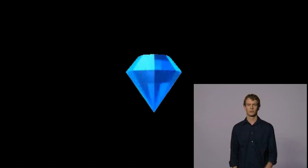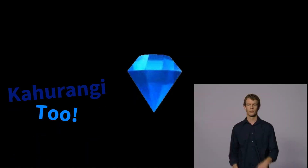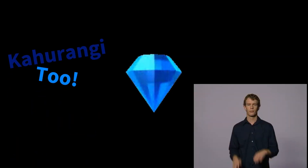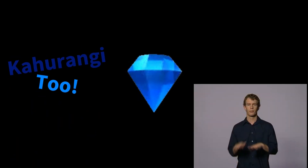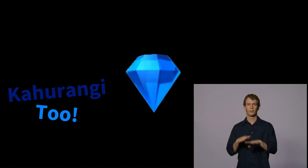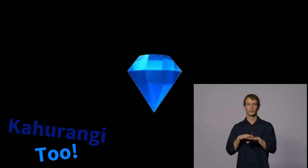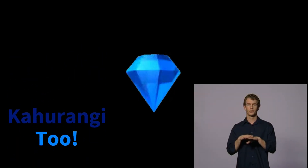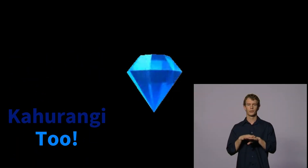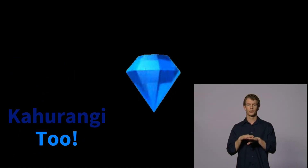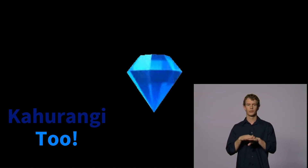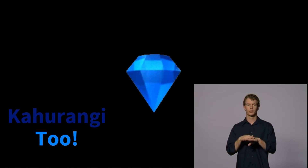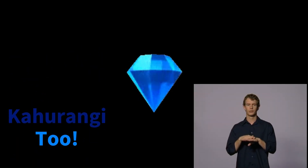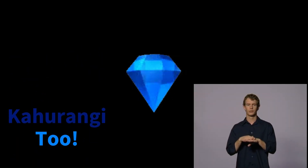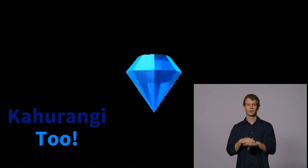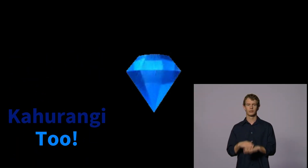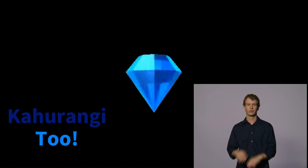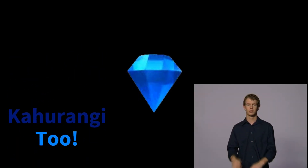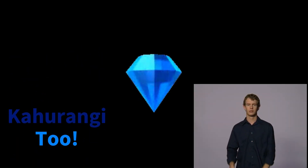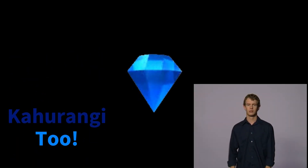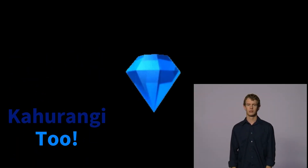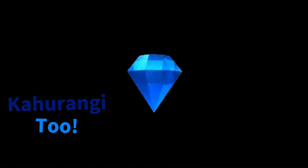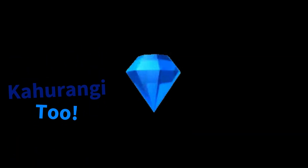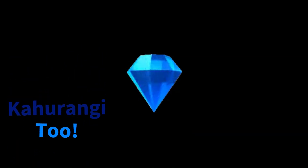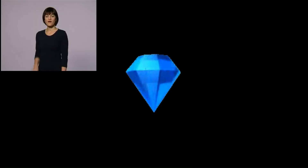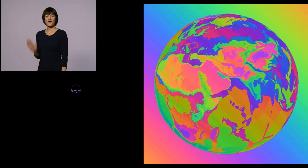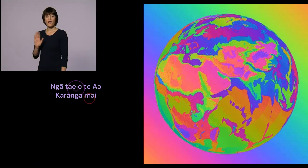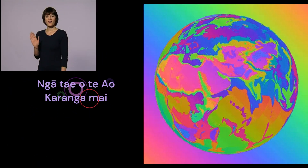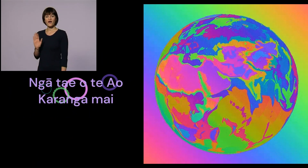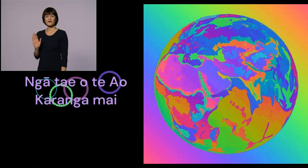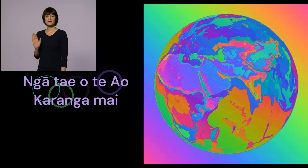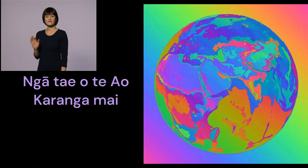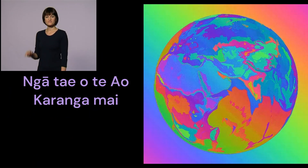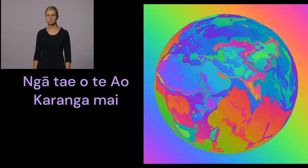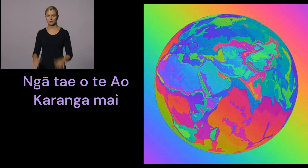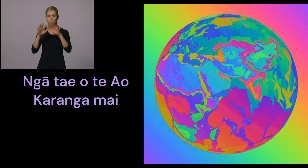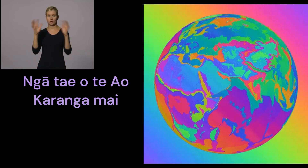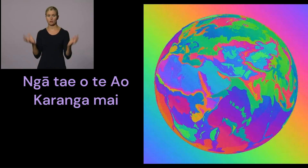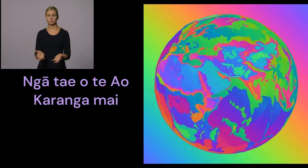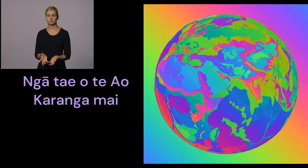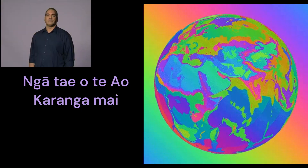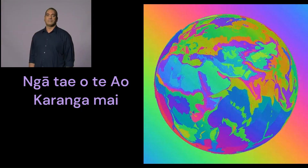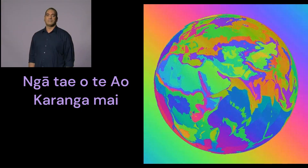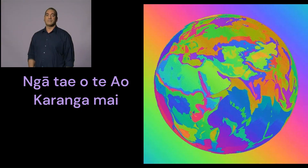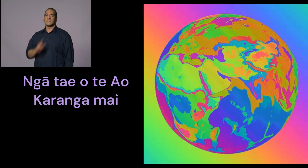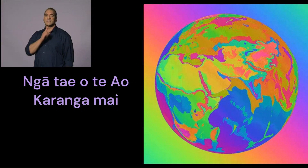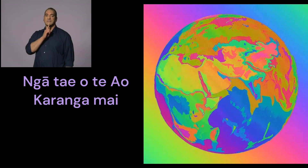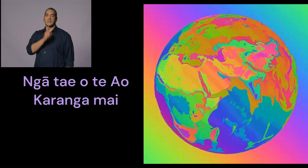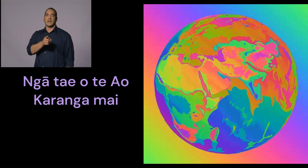Kahurangi two. Ngātahi o te ao